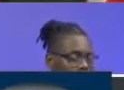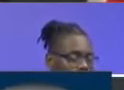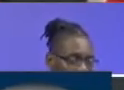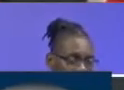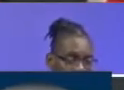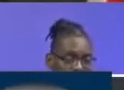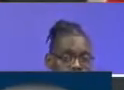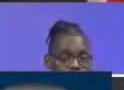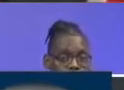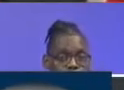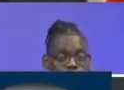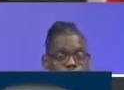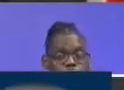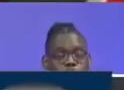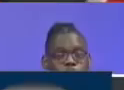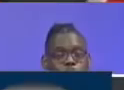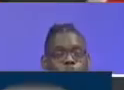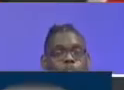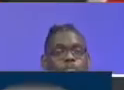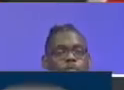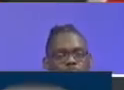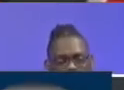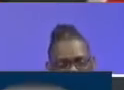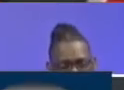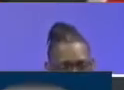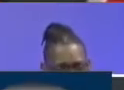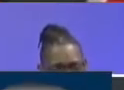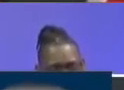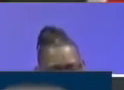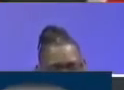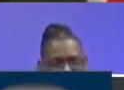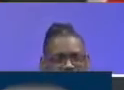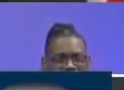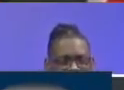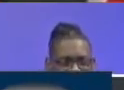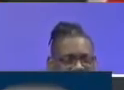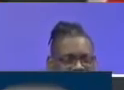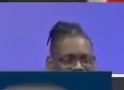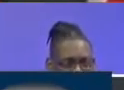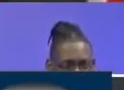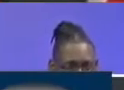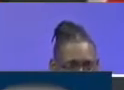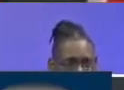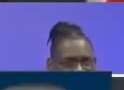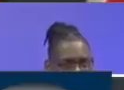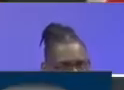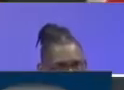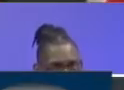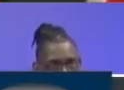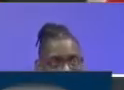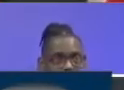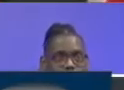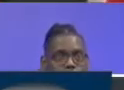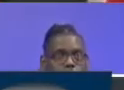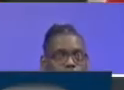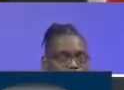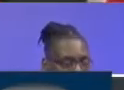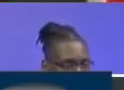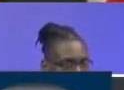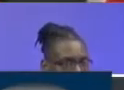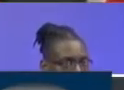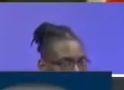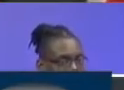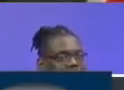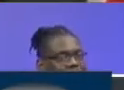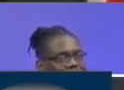Try and ask you to minimize your exposure. We ask you to do other things. ask you to keep